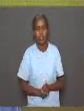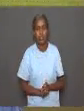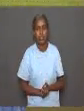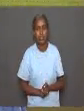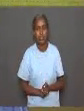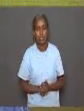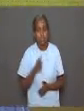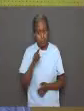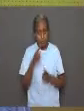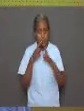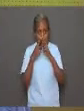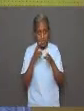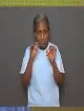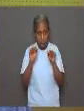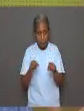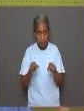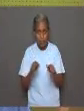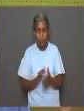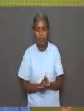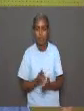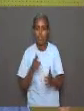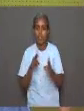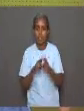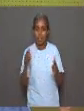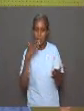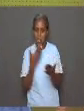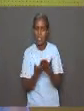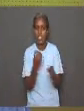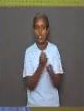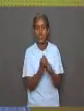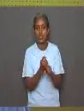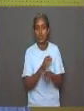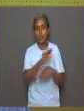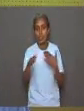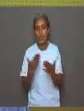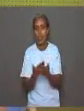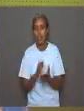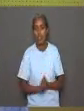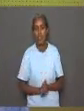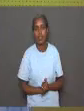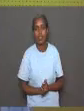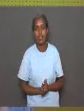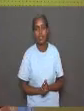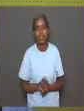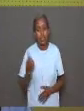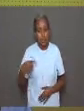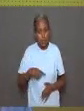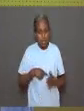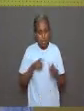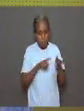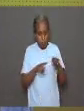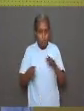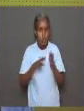Were those your answers? Great job, everyone. We can also